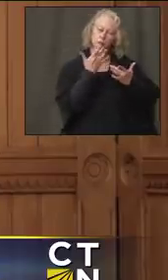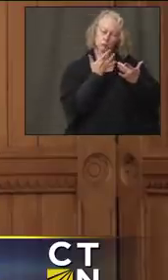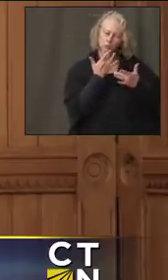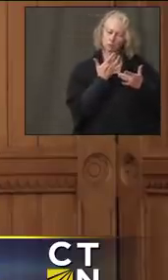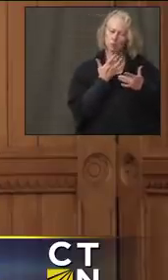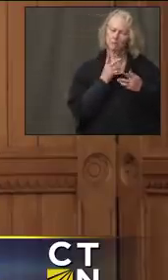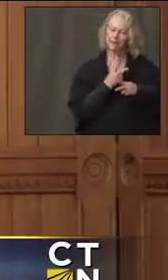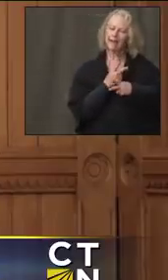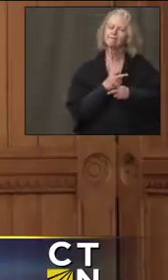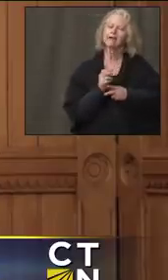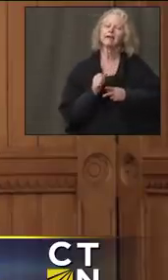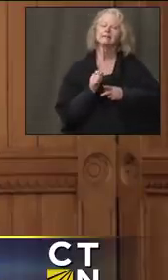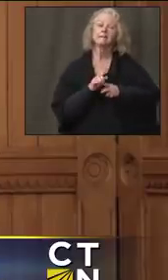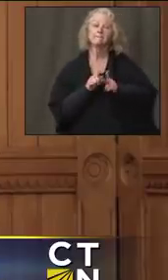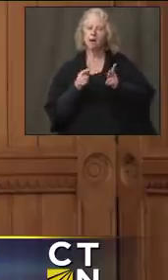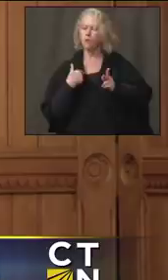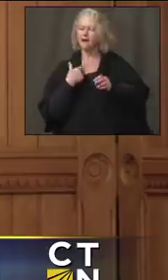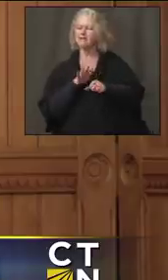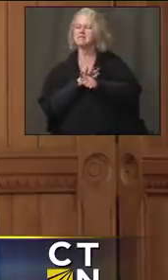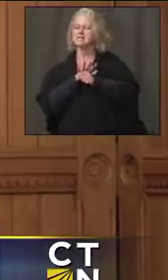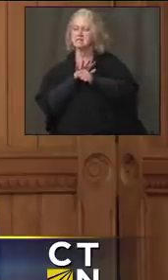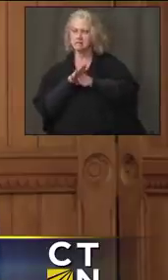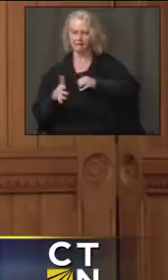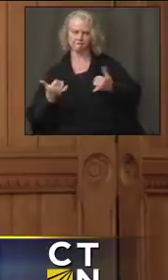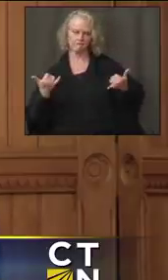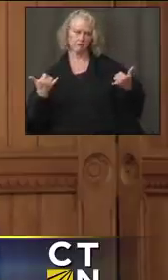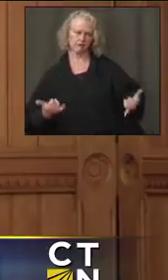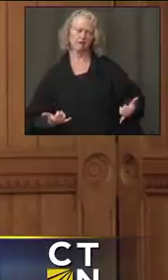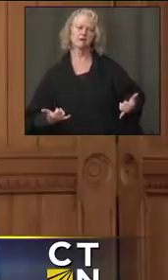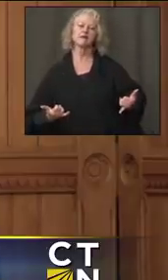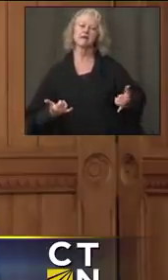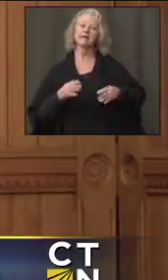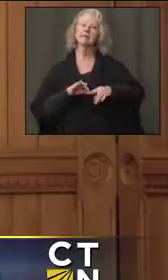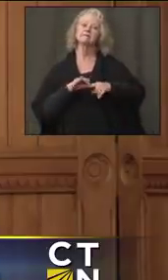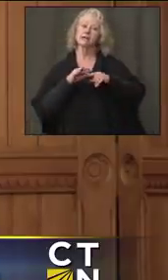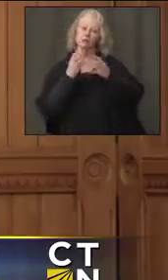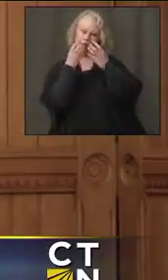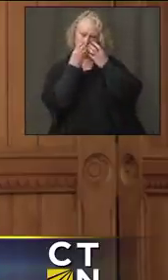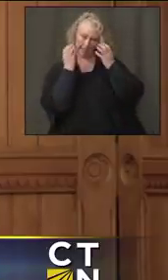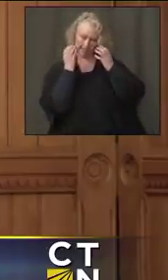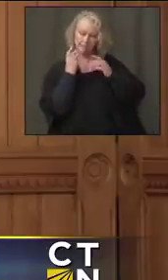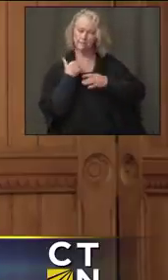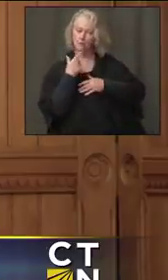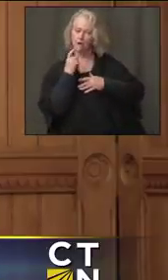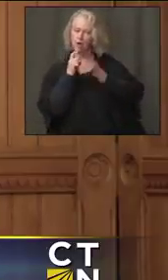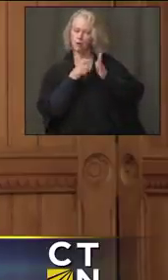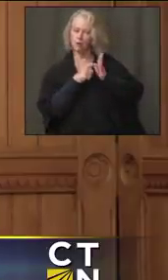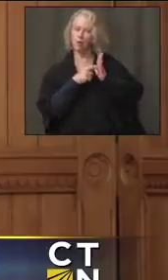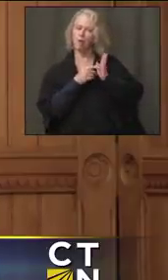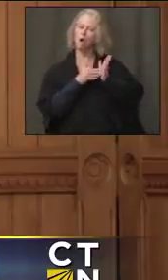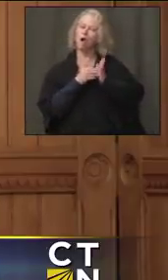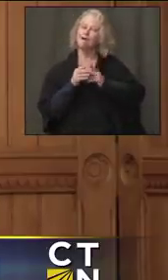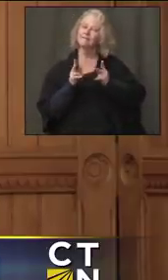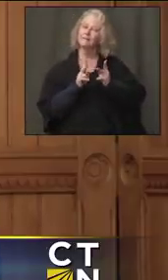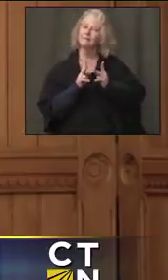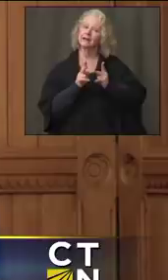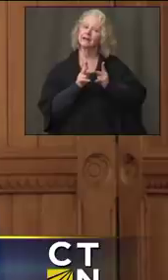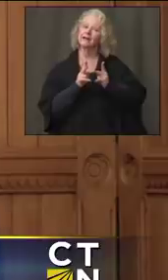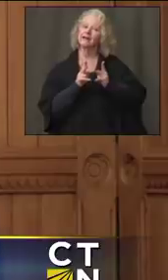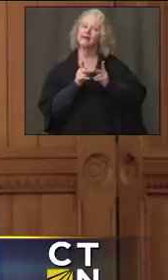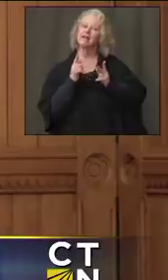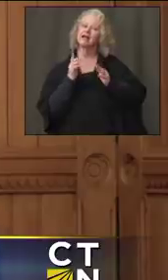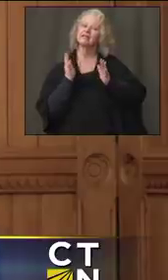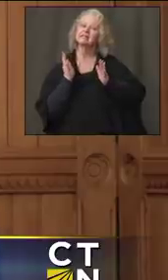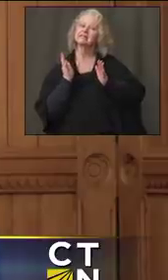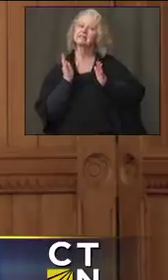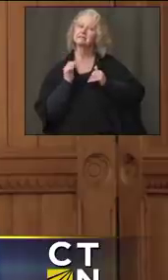shortages, but we have more than adequate supplies at this point, particularly of masks. One thing I've observed, though, is that oftentimes people will have an expectation